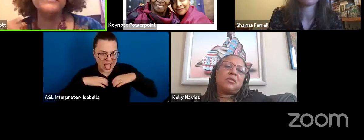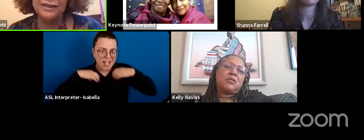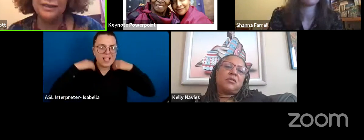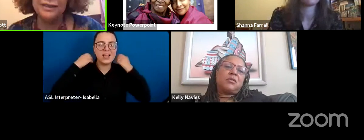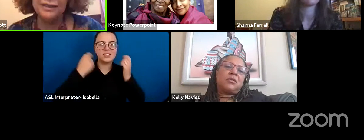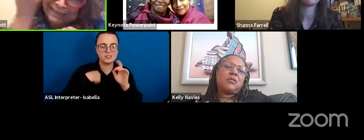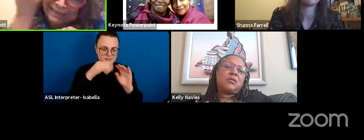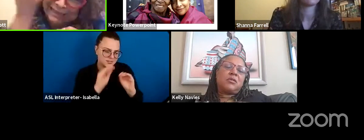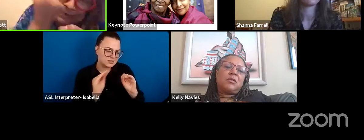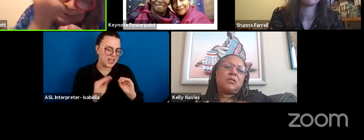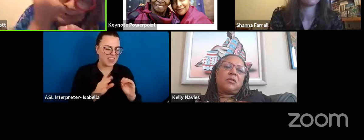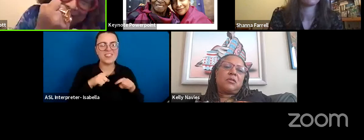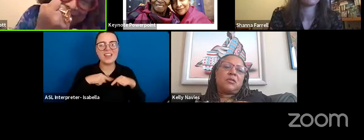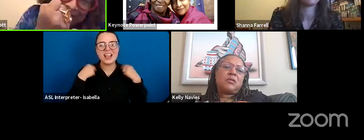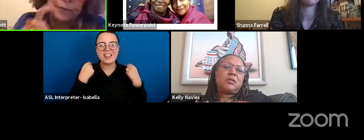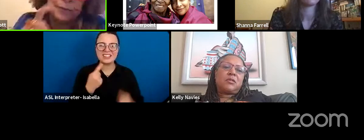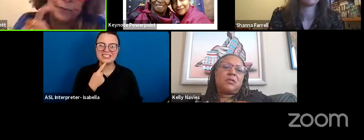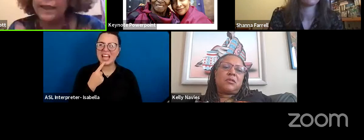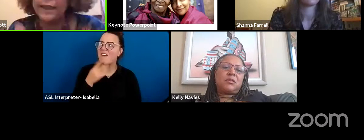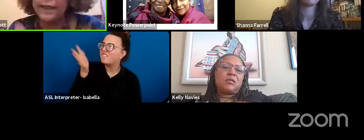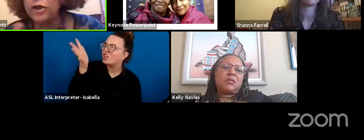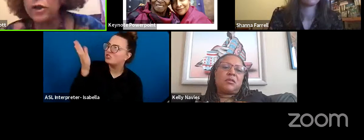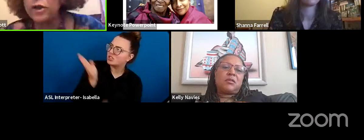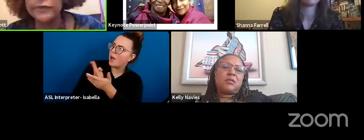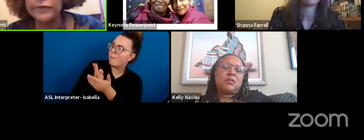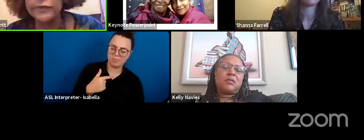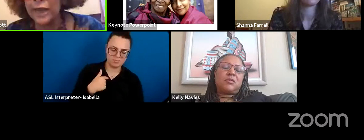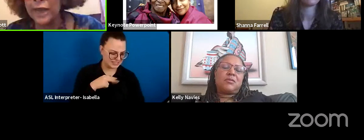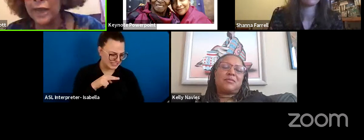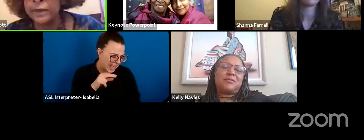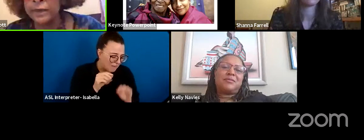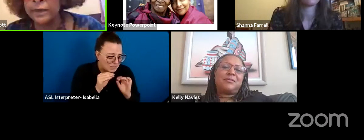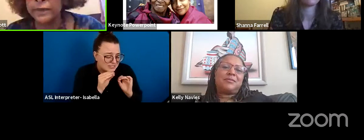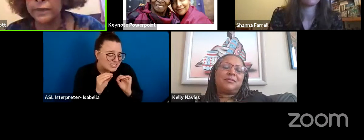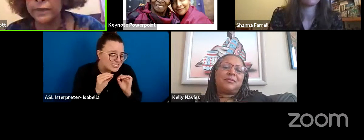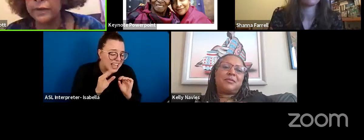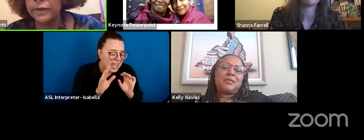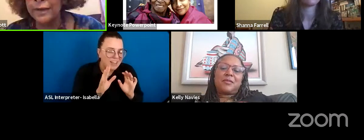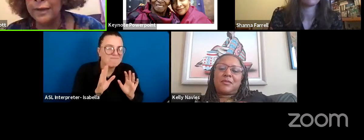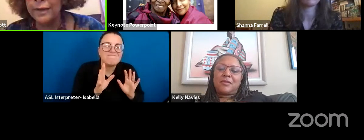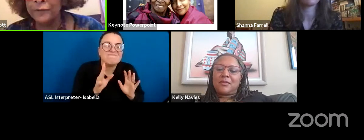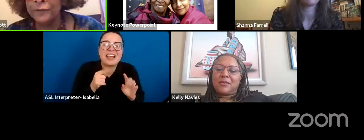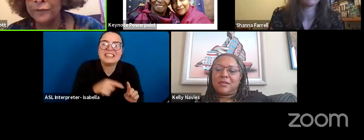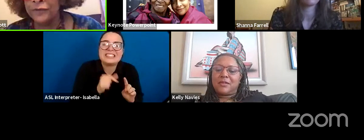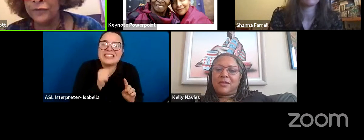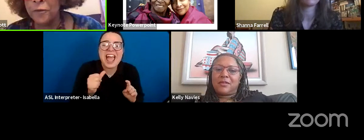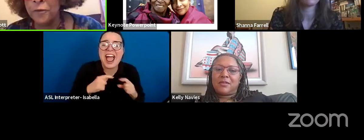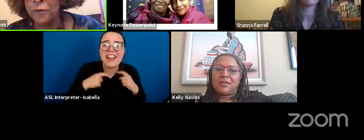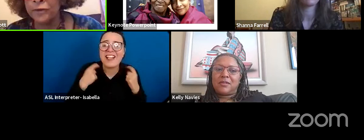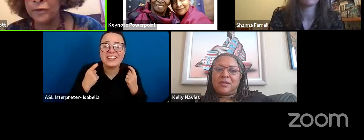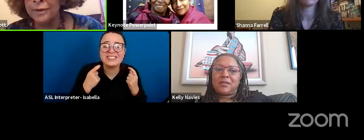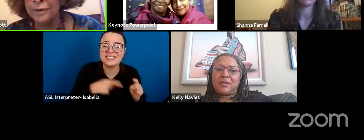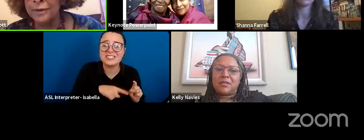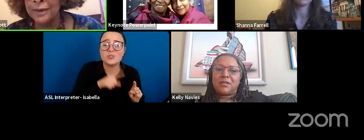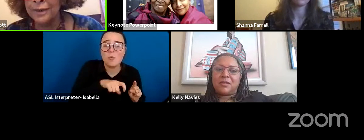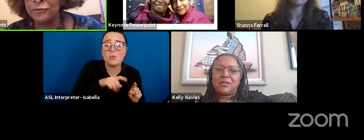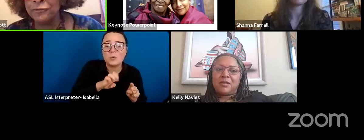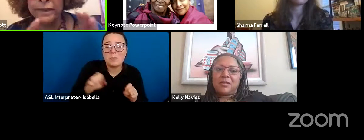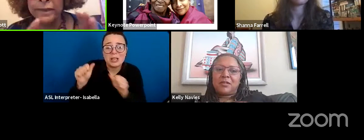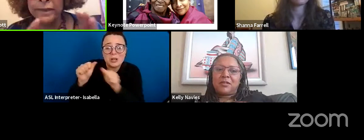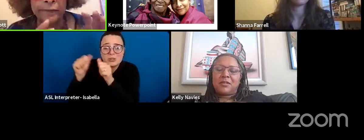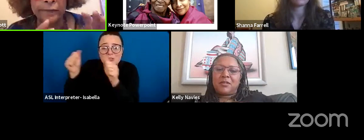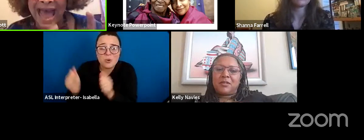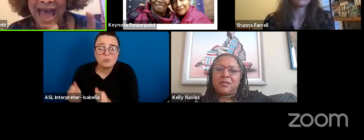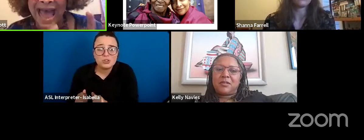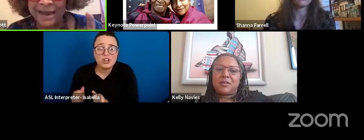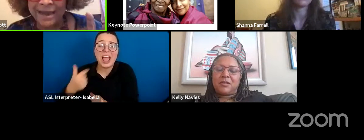like, stop. And I'm thinking, and because it's not a necklace, it's a piece of sculpture. And I'm trying to